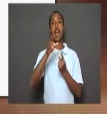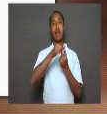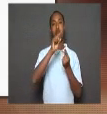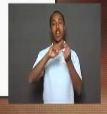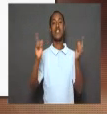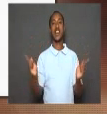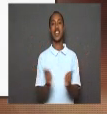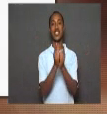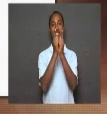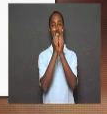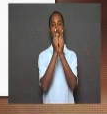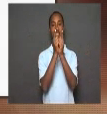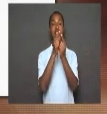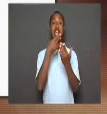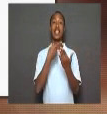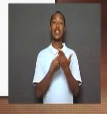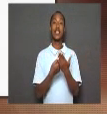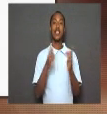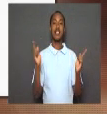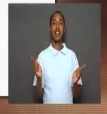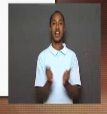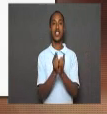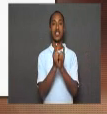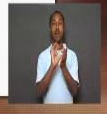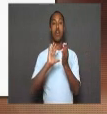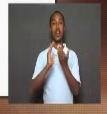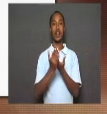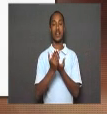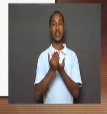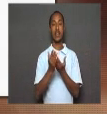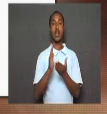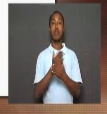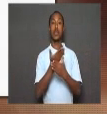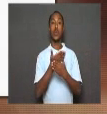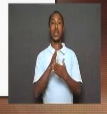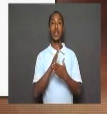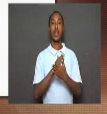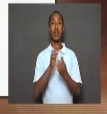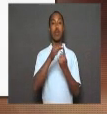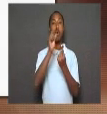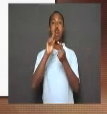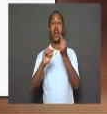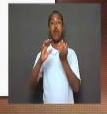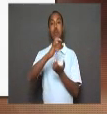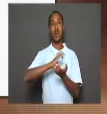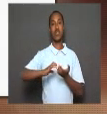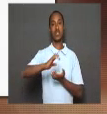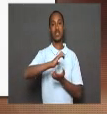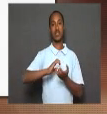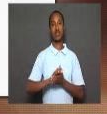interaction. This interaction occurs between polar compounds.